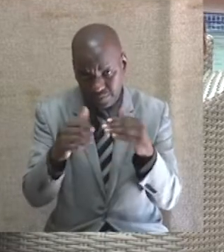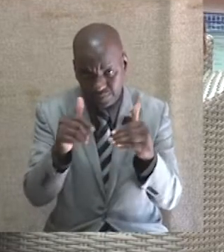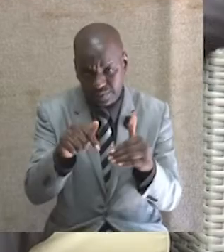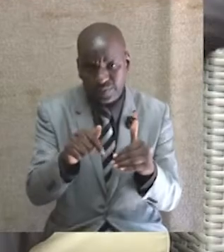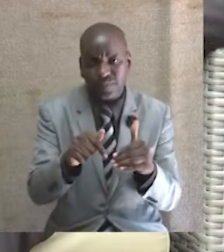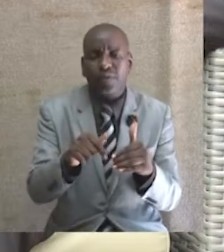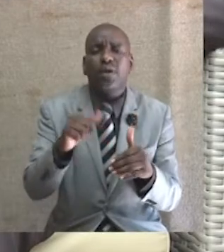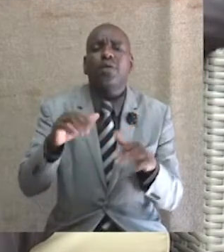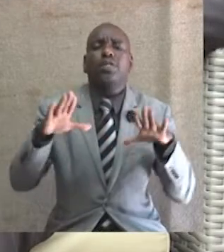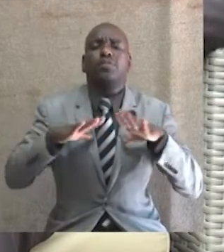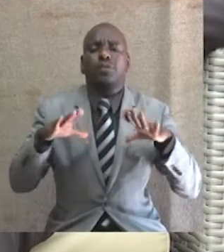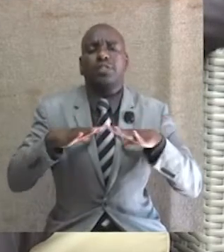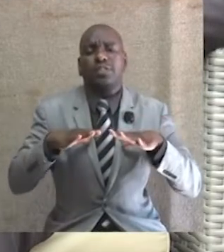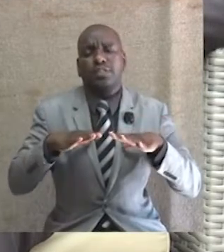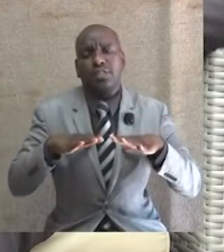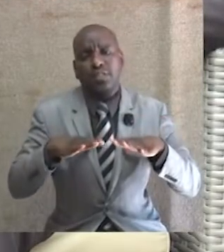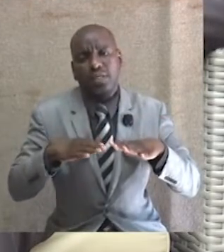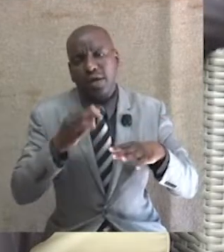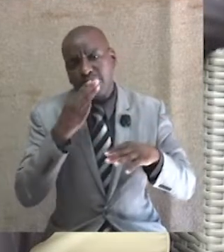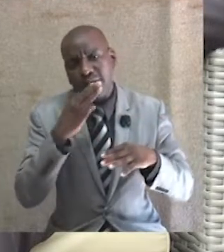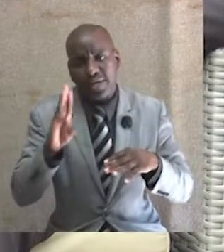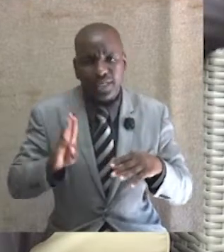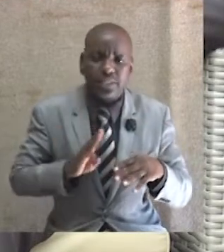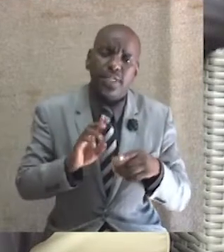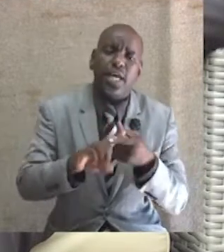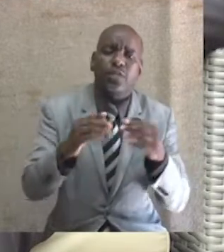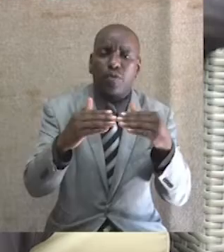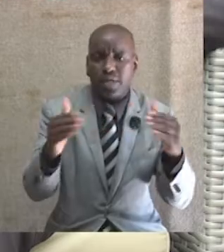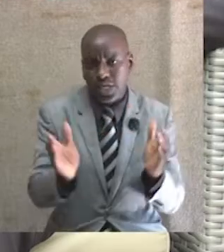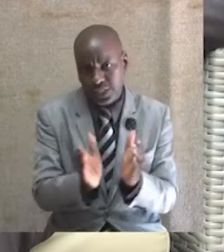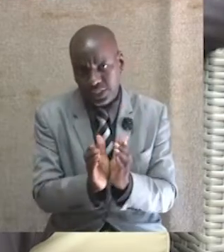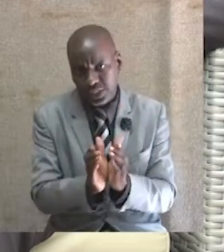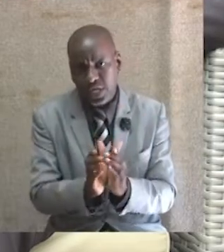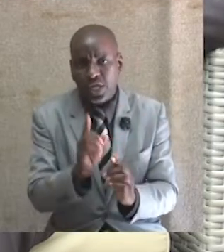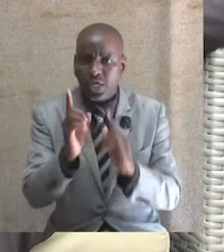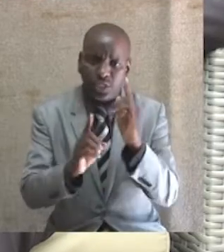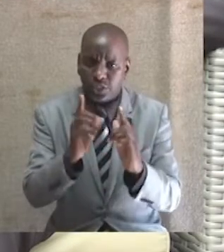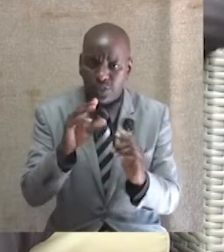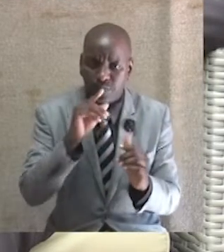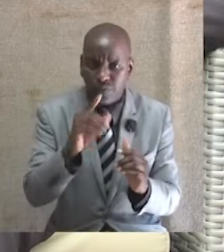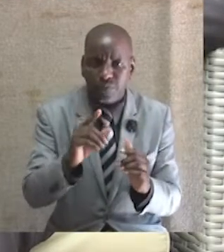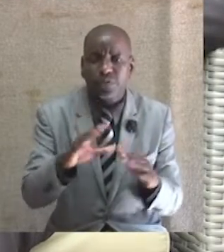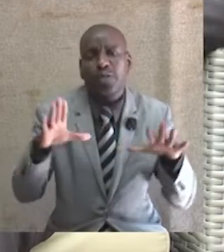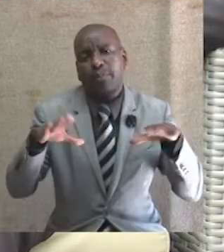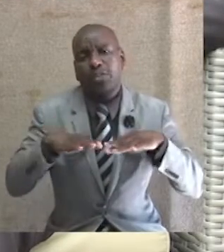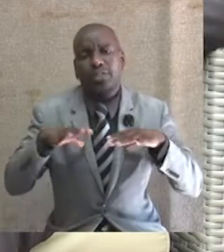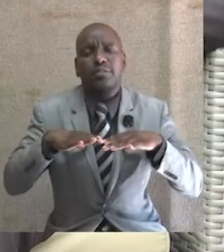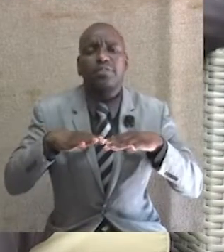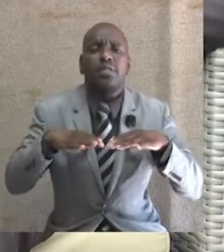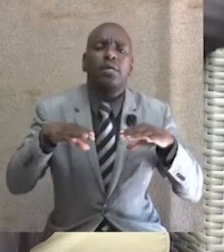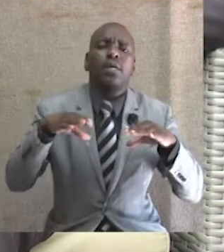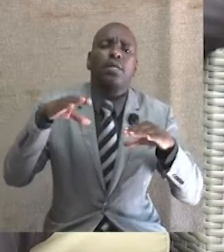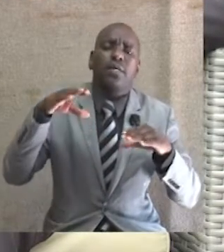further. Yeah, it's quite important that the parents and the communities know that this subject is really